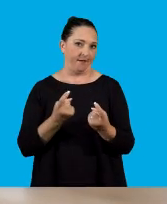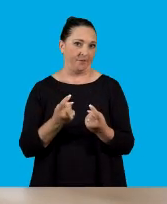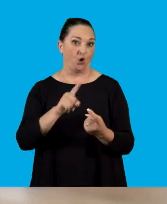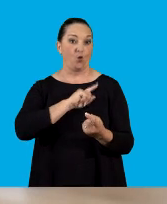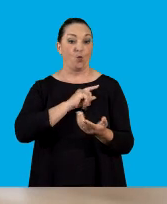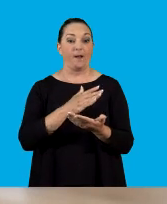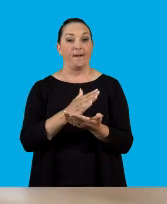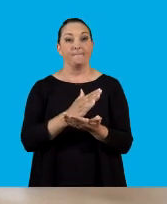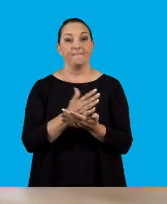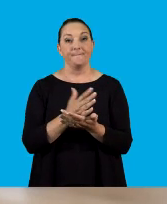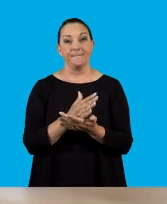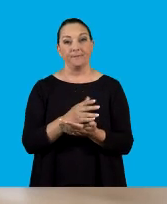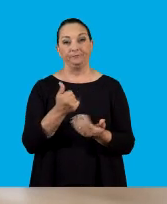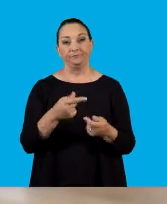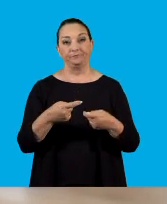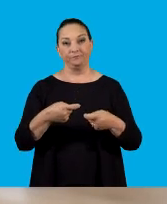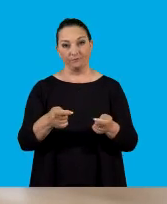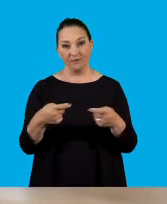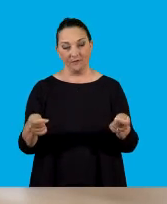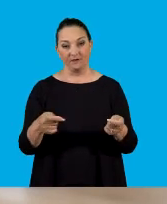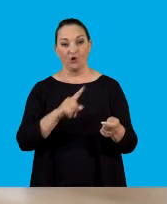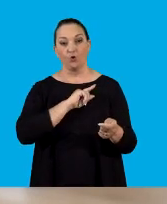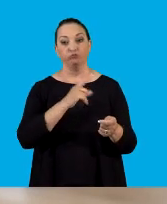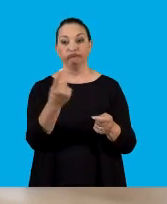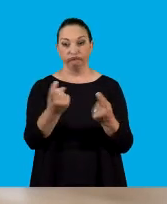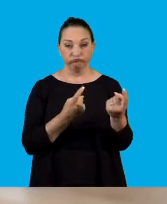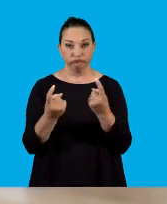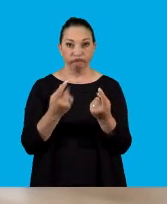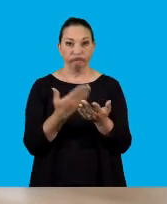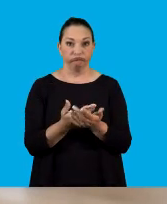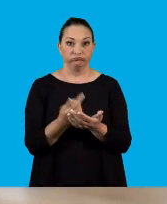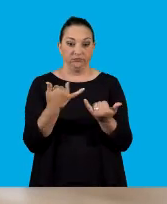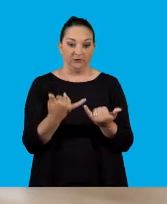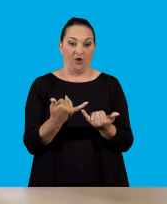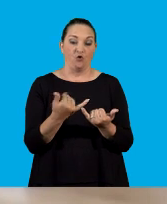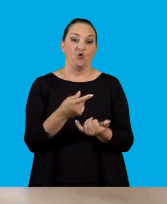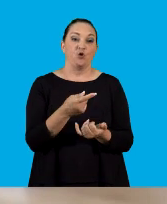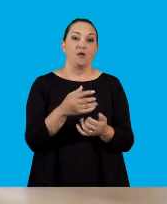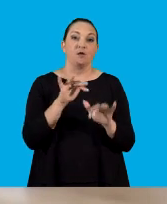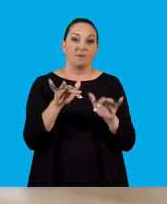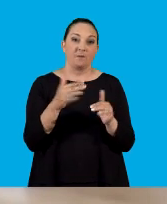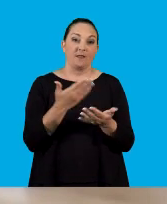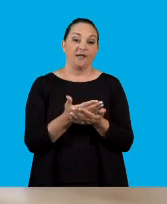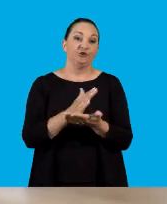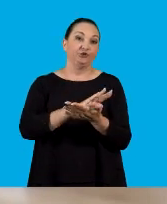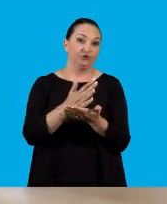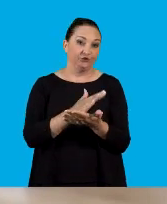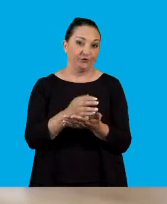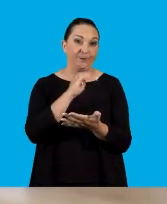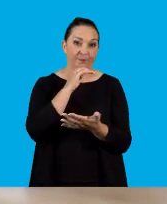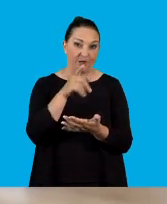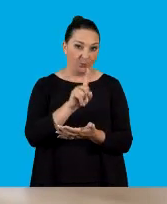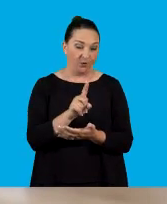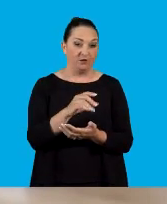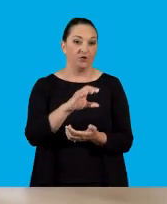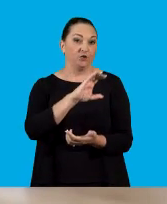market share, we are saying in a business where there's sellers, they have to share their consumers. So when they're sharing their consumers, they need